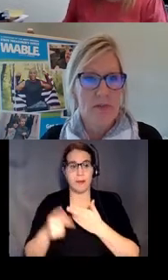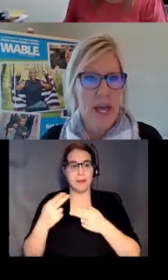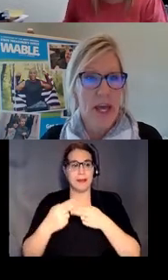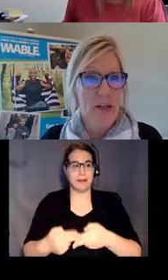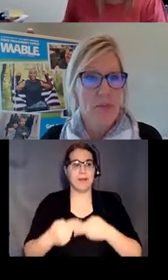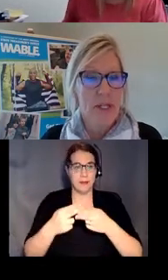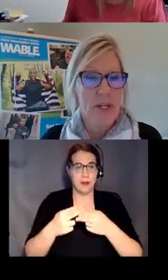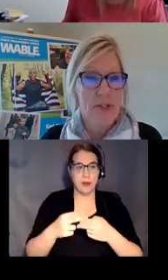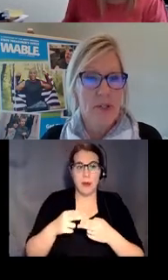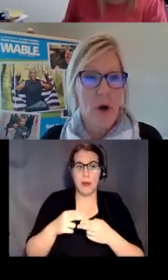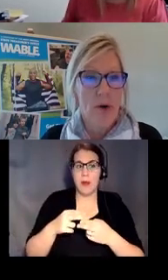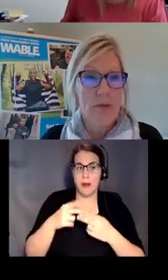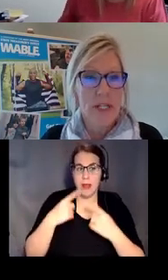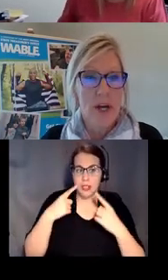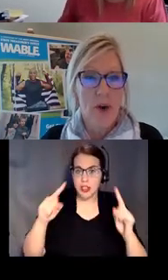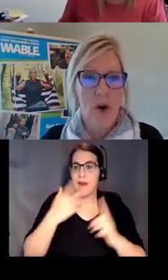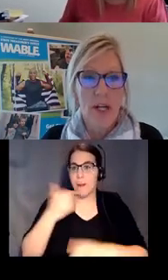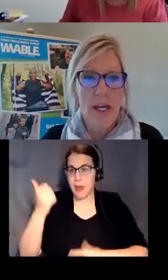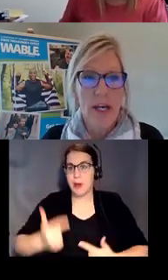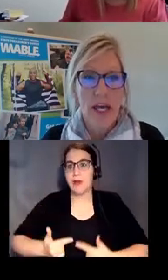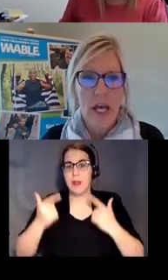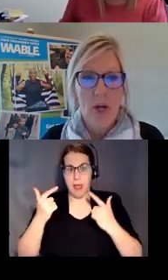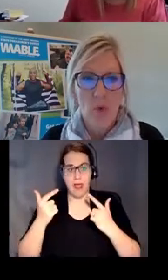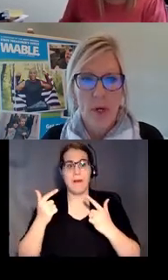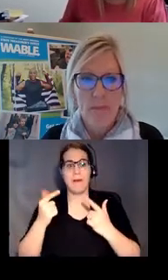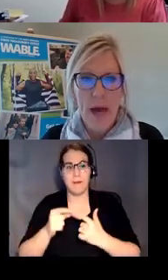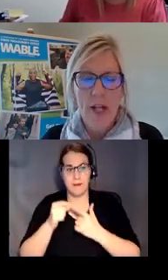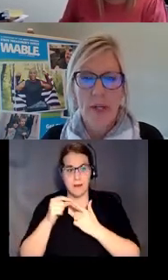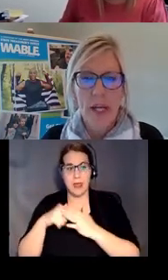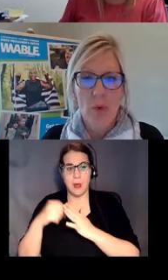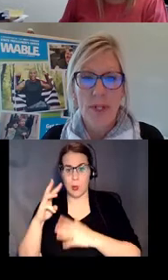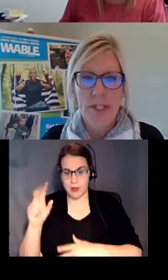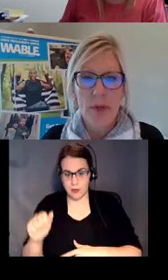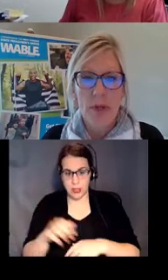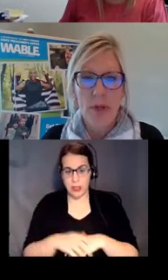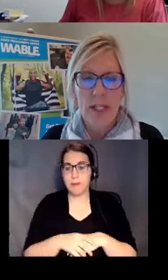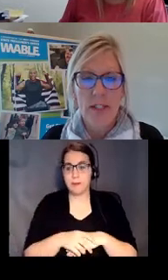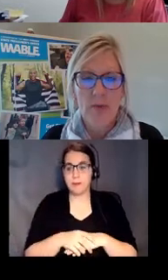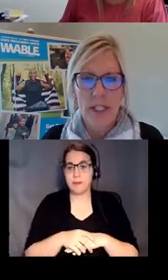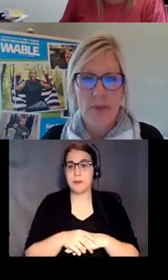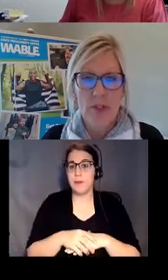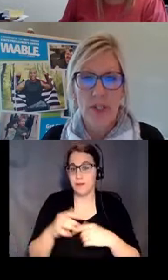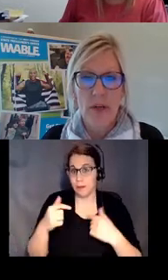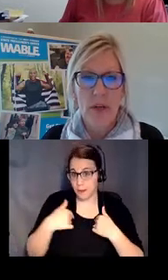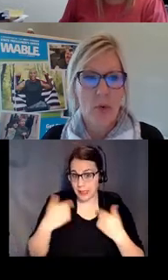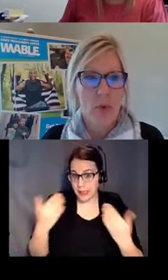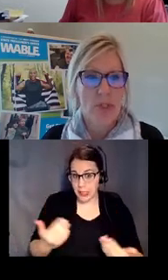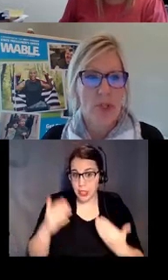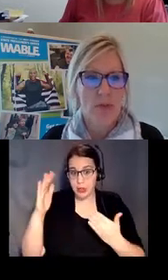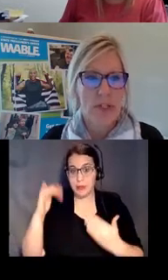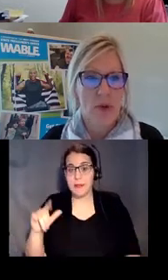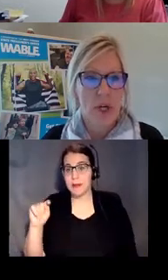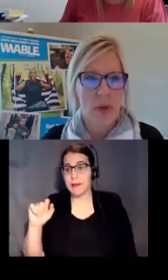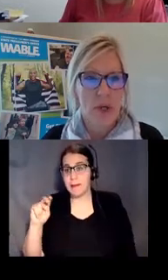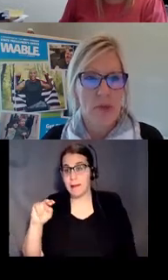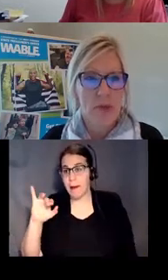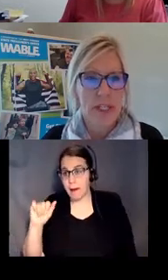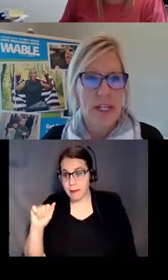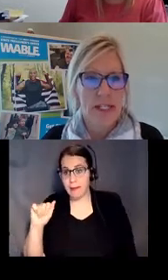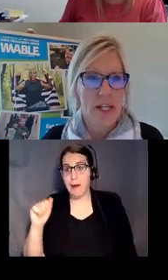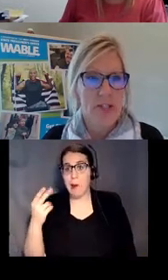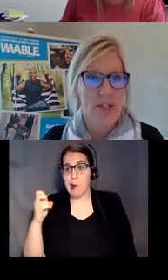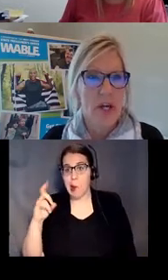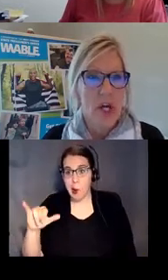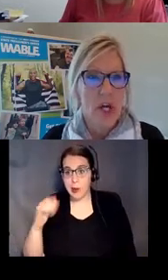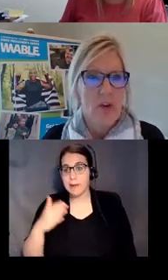session. And please also welcome Tiana Hardy and Roy Mallory with Disability Rights of West Virginia, who will serve as our co-hosts for